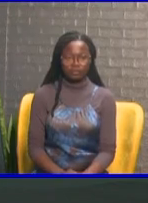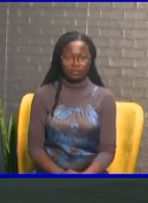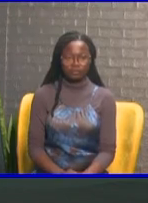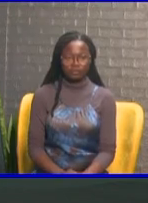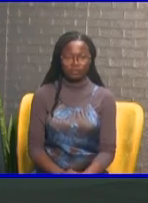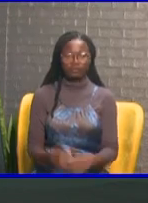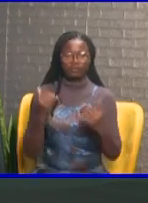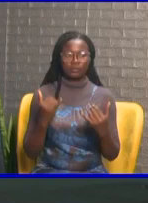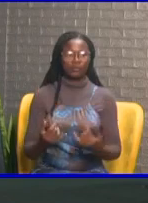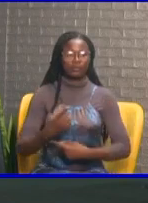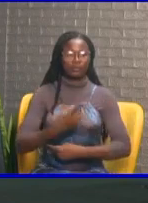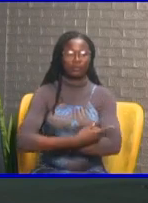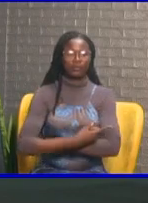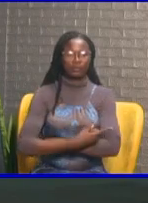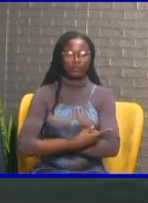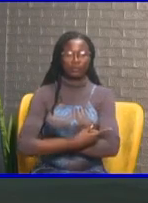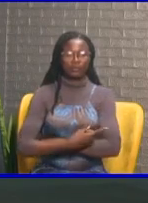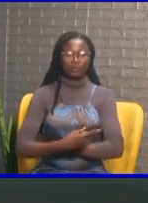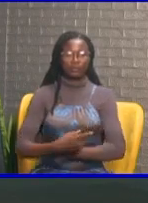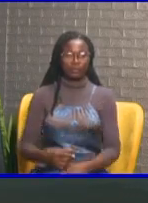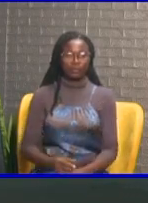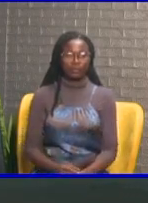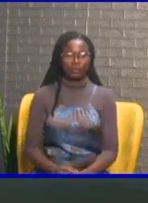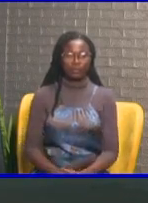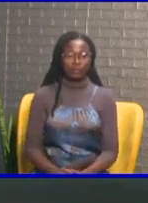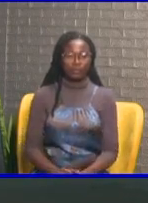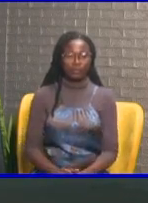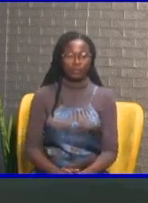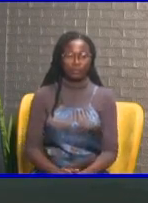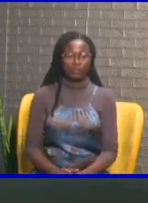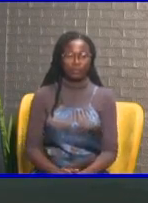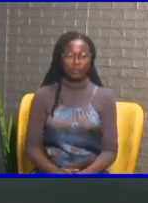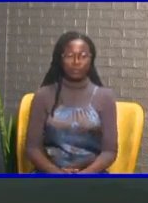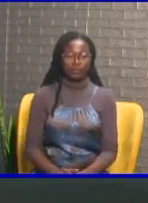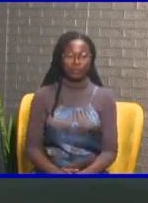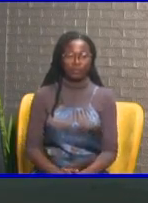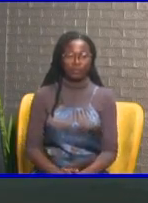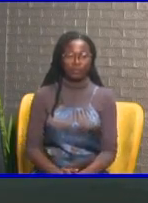Today, please, there is a feedback in that place. Huh?